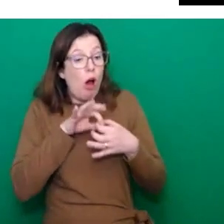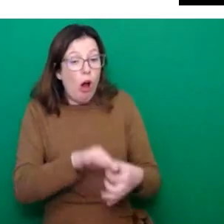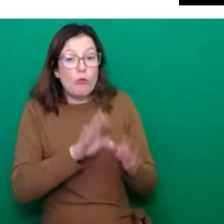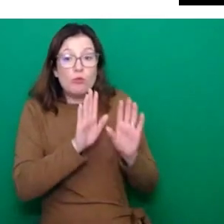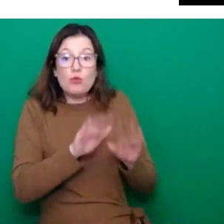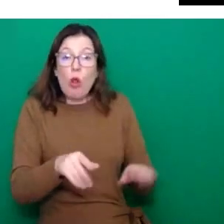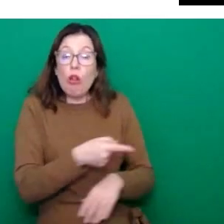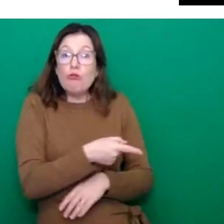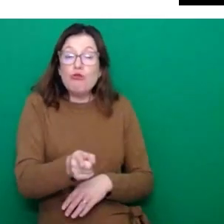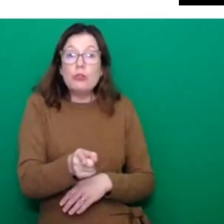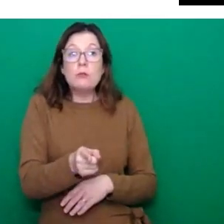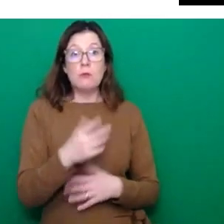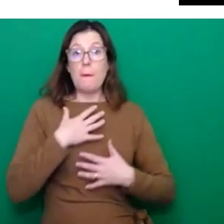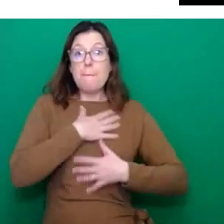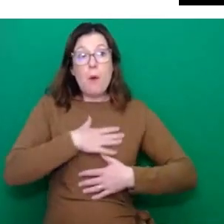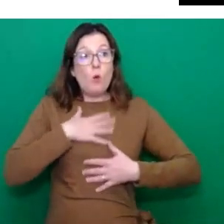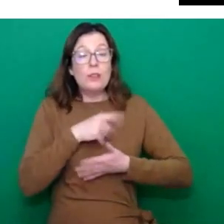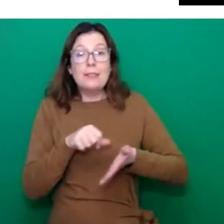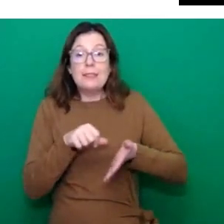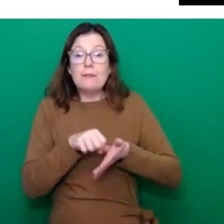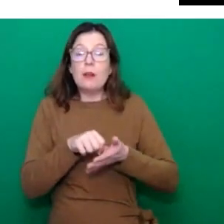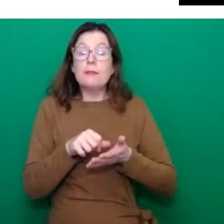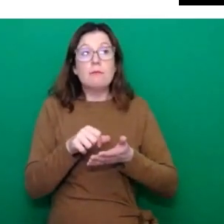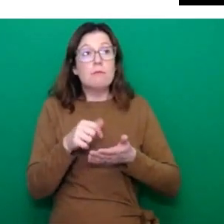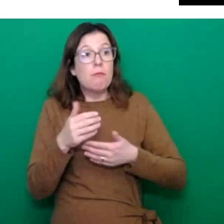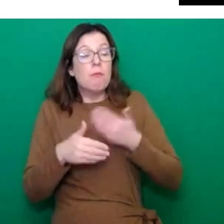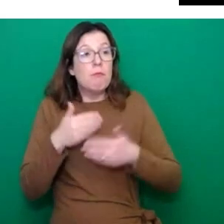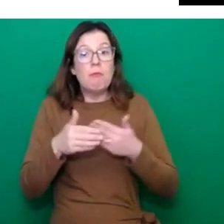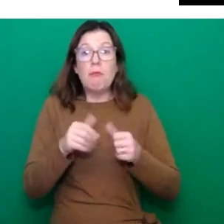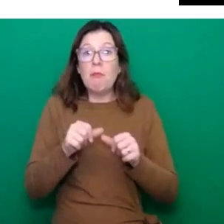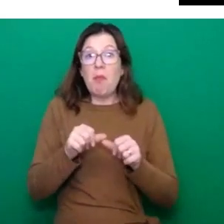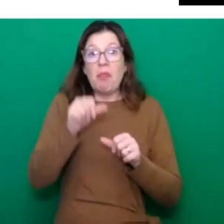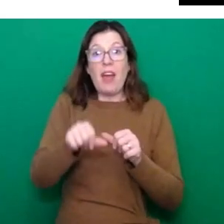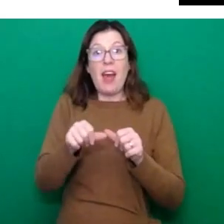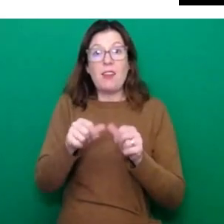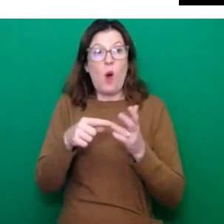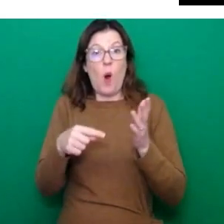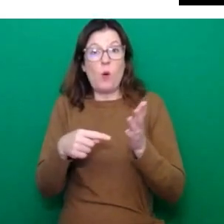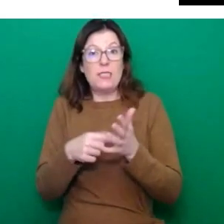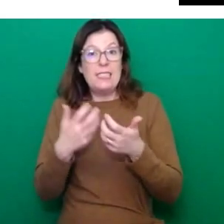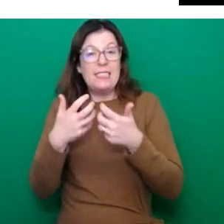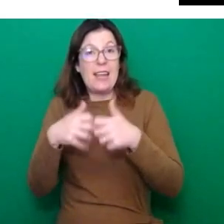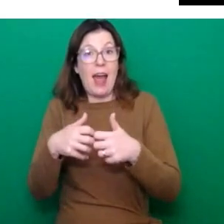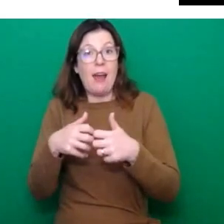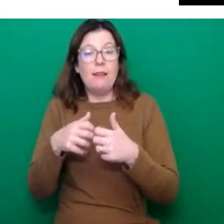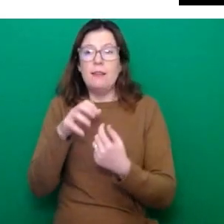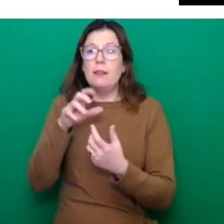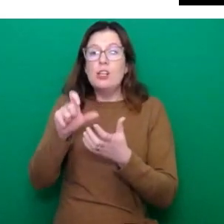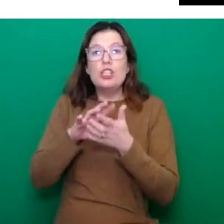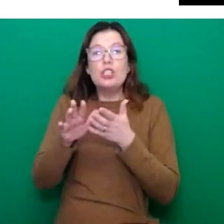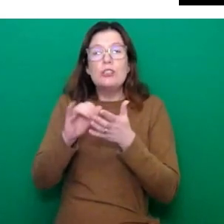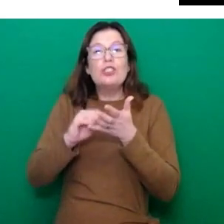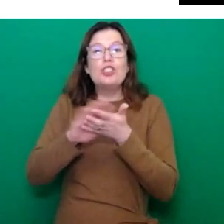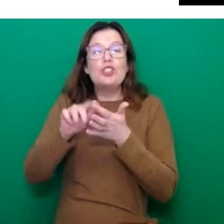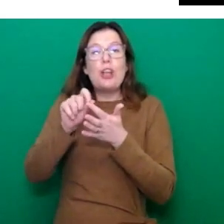have emotional difficulties, I then became an OT tech at a place called Shepherd's House in